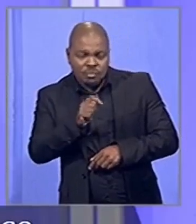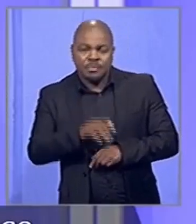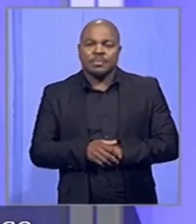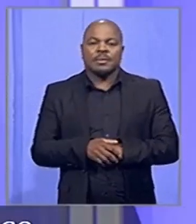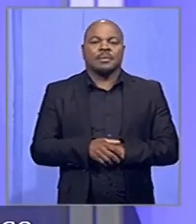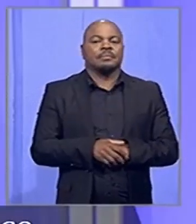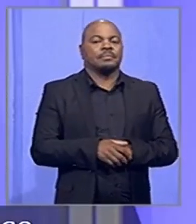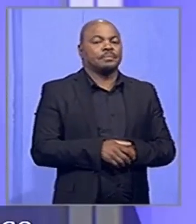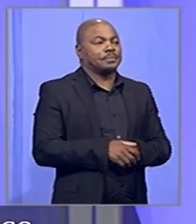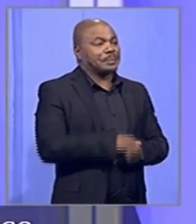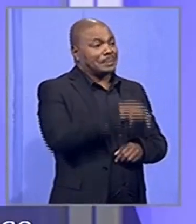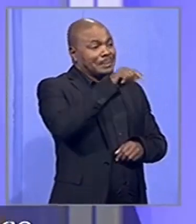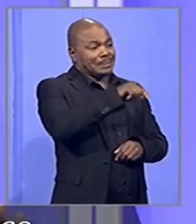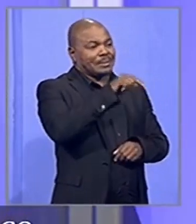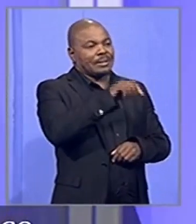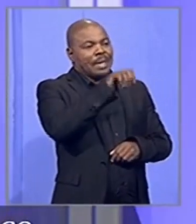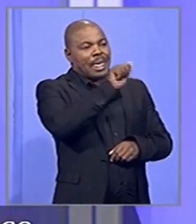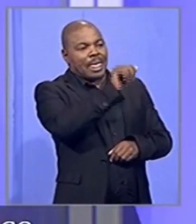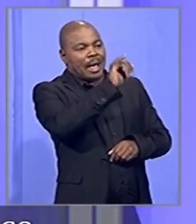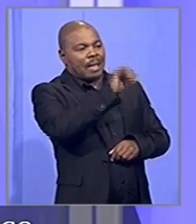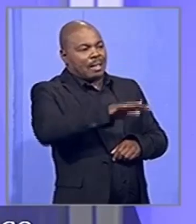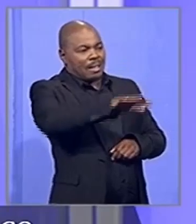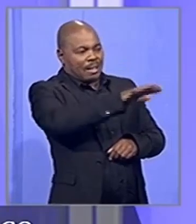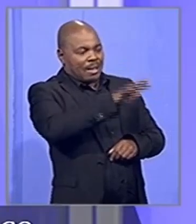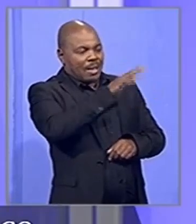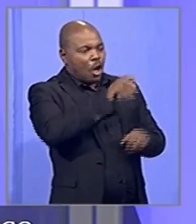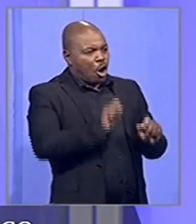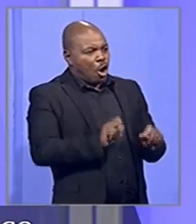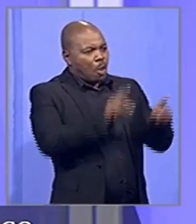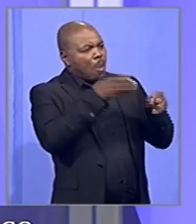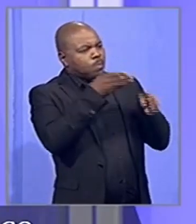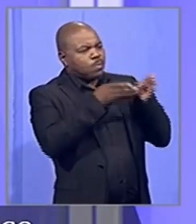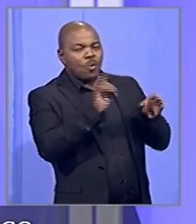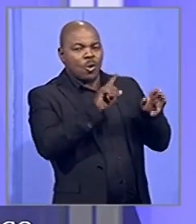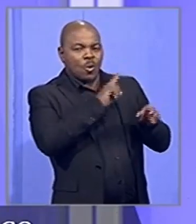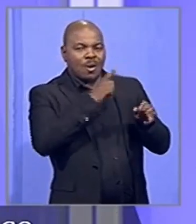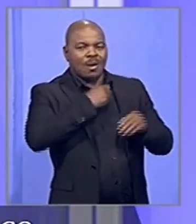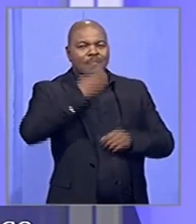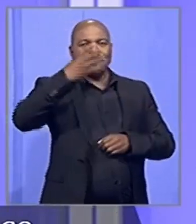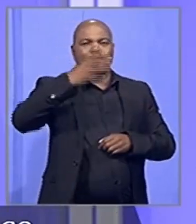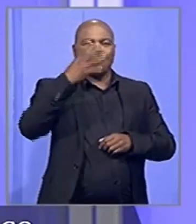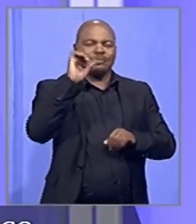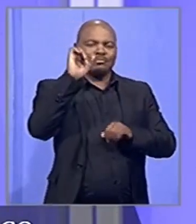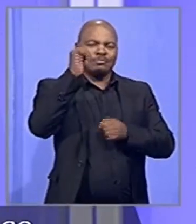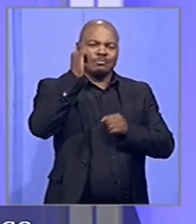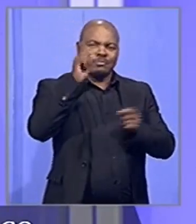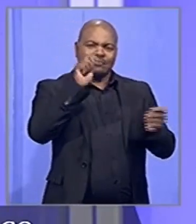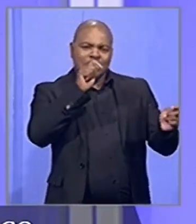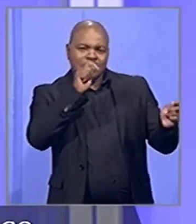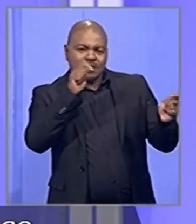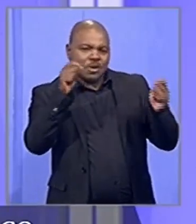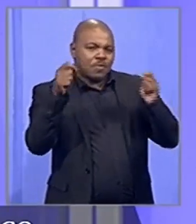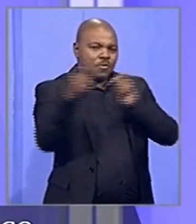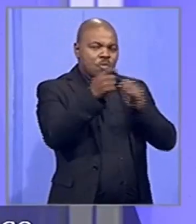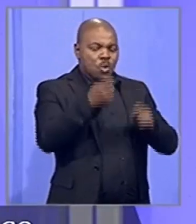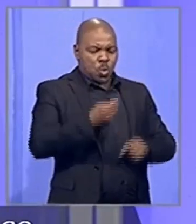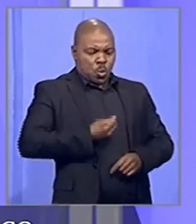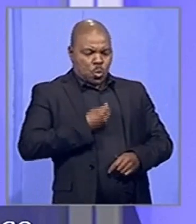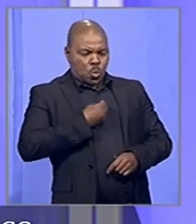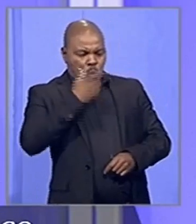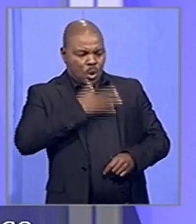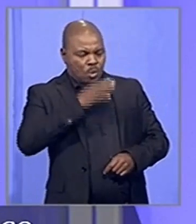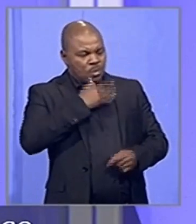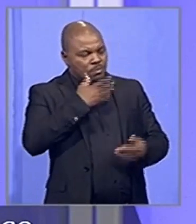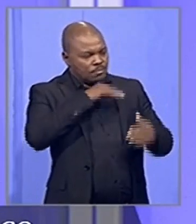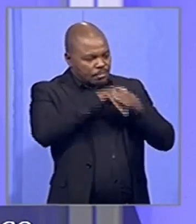teng industry ya AI ke efe nakong ena eo ho buang ka fourth industrial revolution ho motjha ya lakatsang ho ngodisetsa